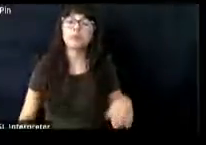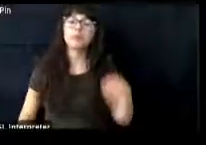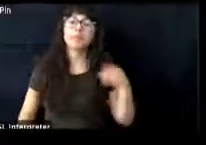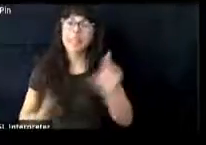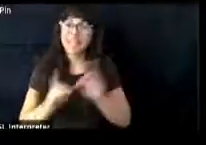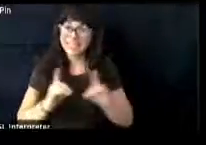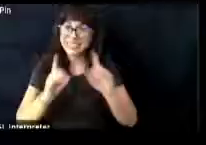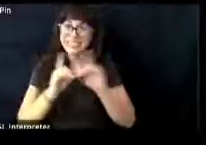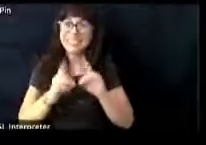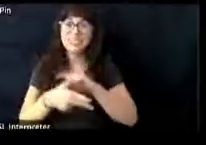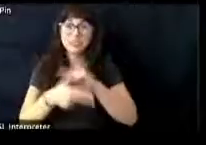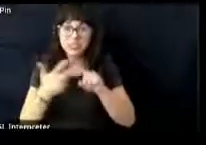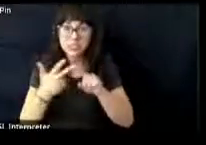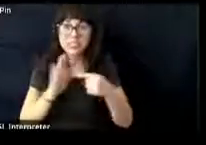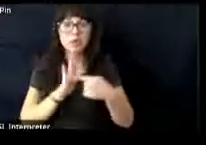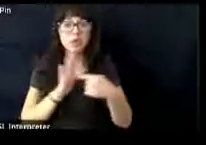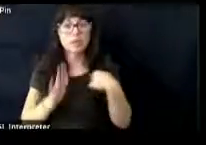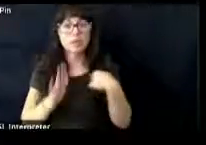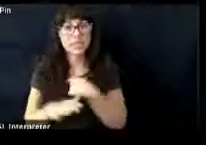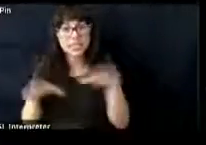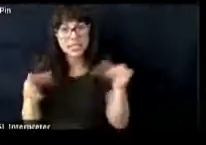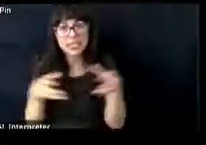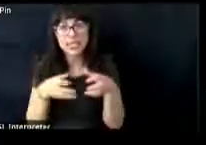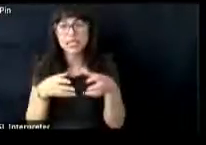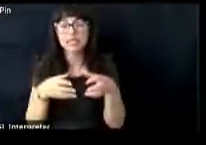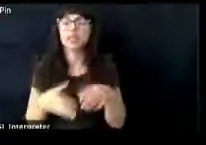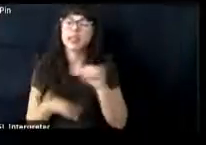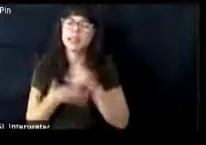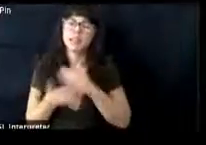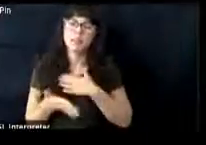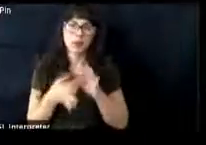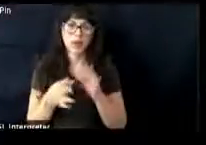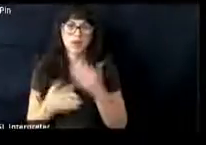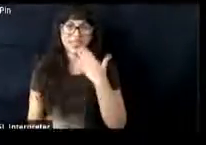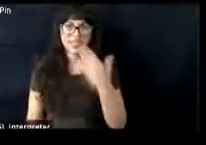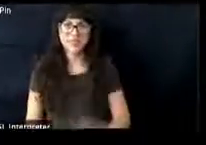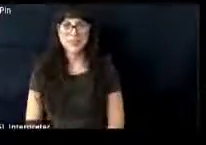that represent us collectively. And those are my comments. Thank you.